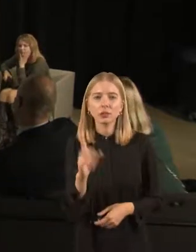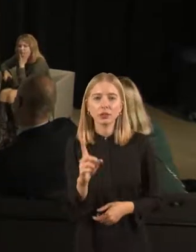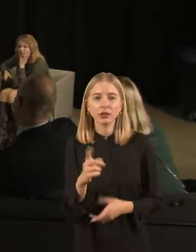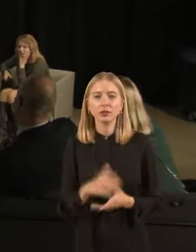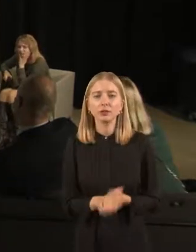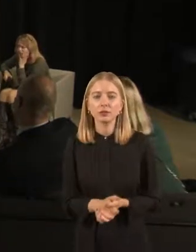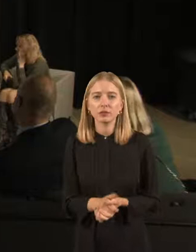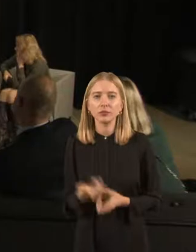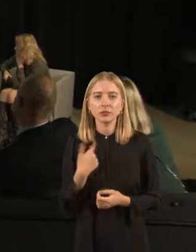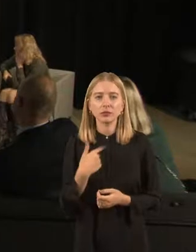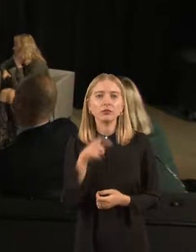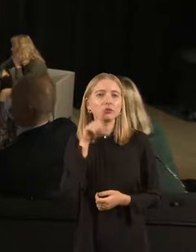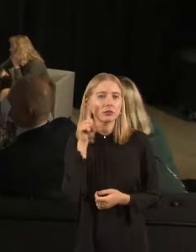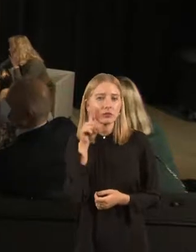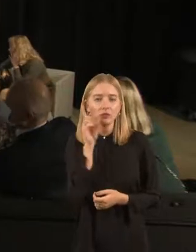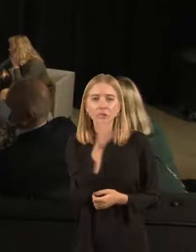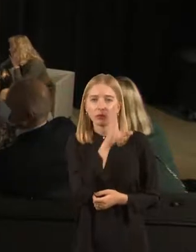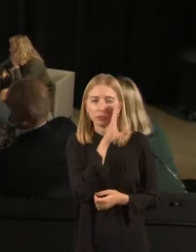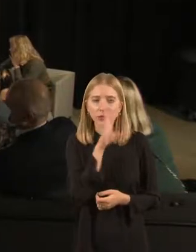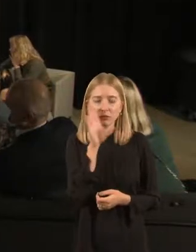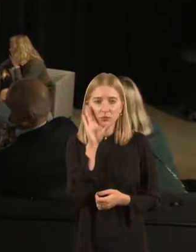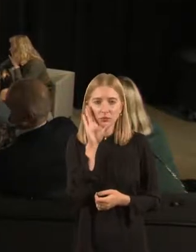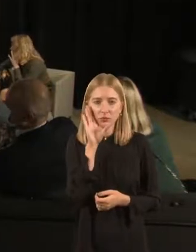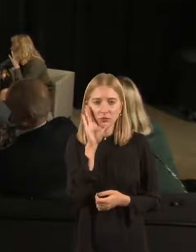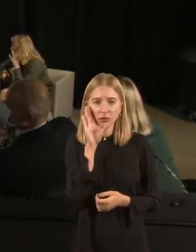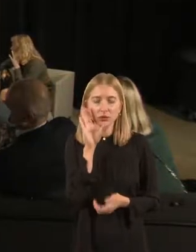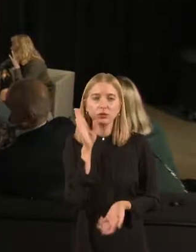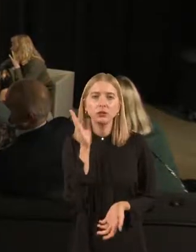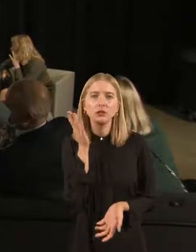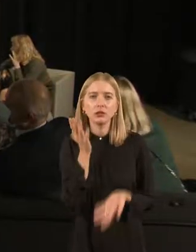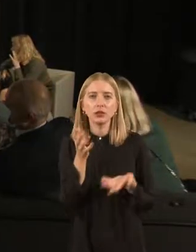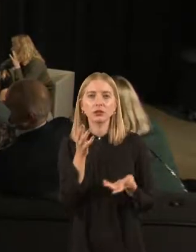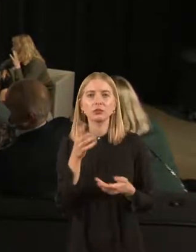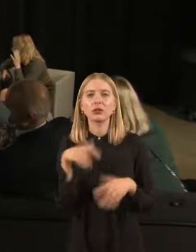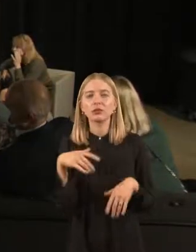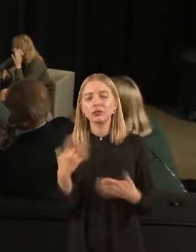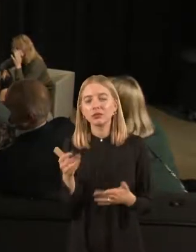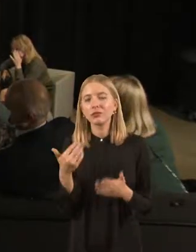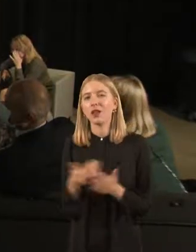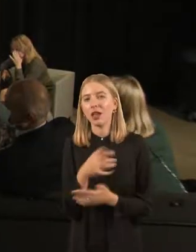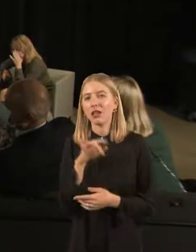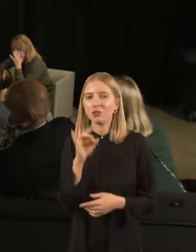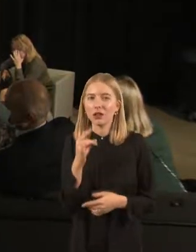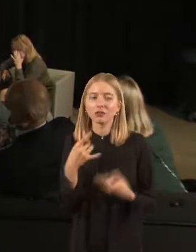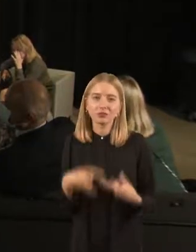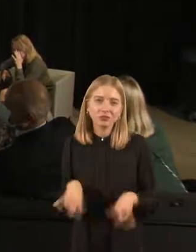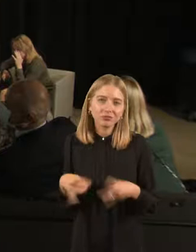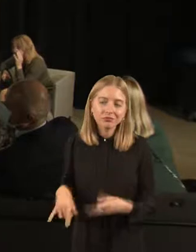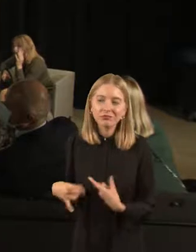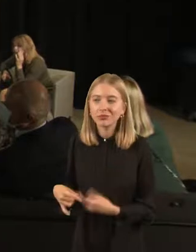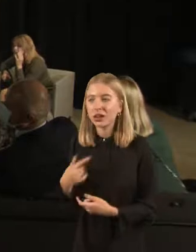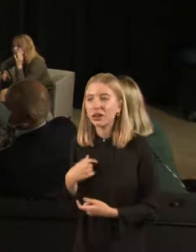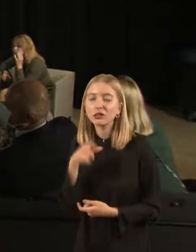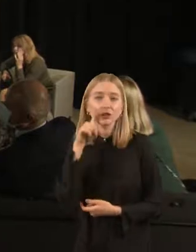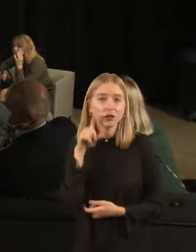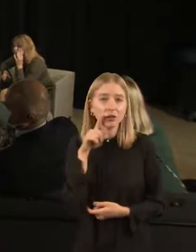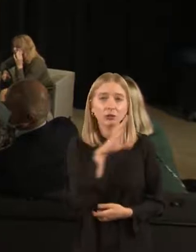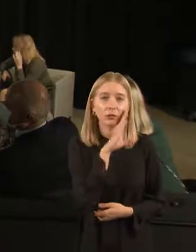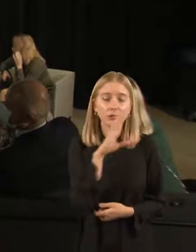regulated and adjusted properly, but I might be mistaken. Well, I'm a young mother, I'm a new